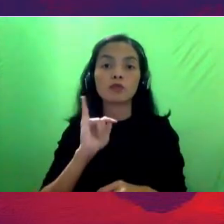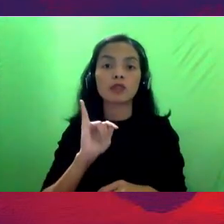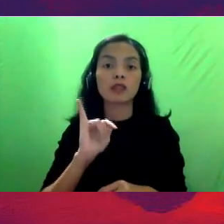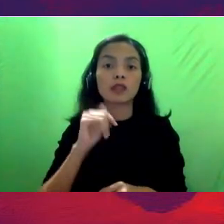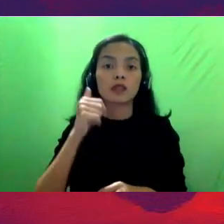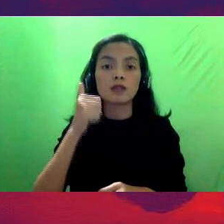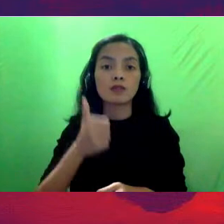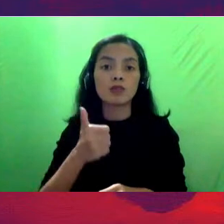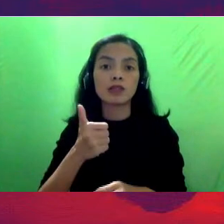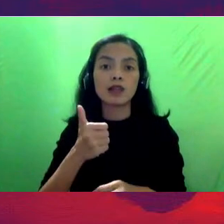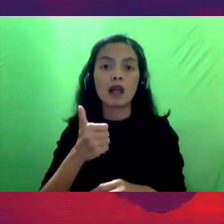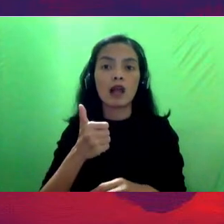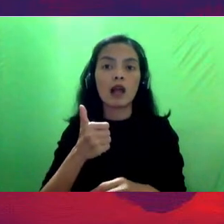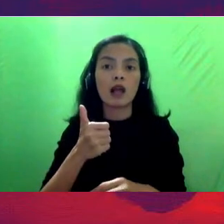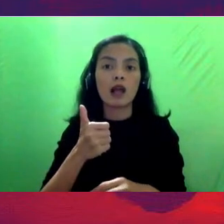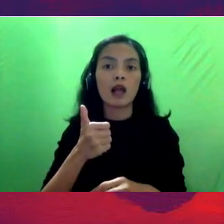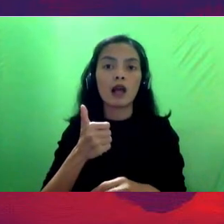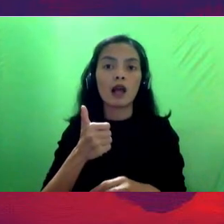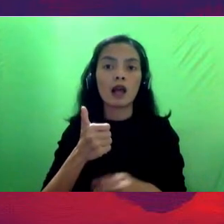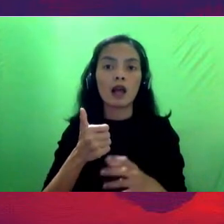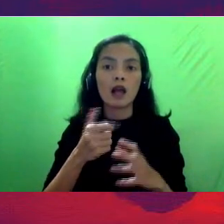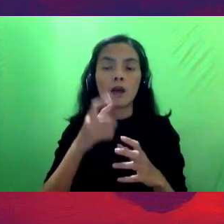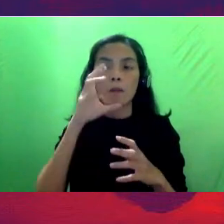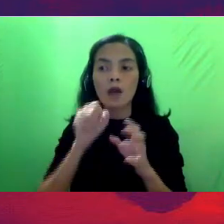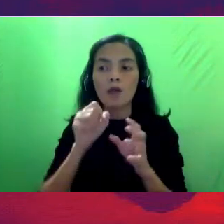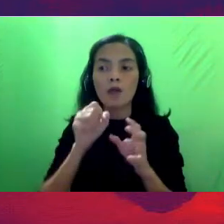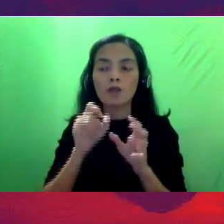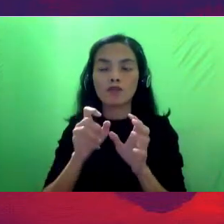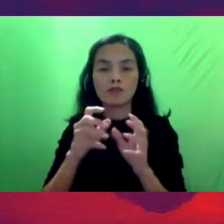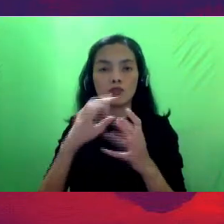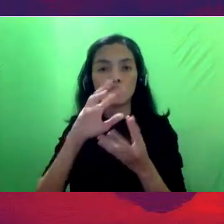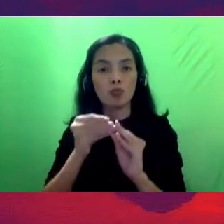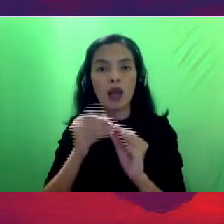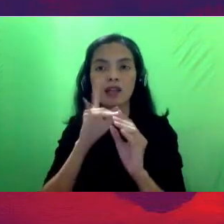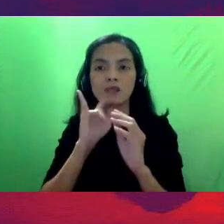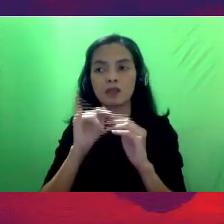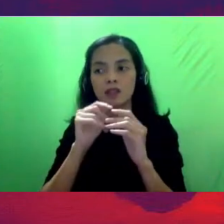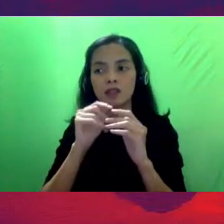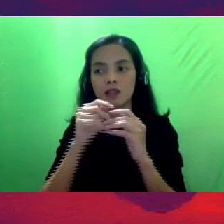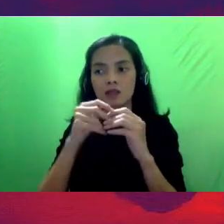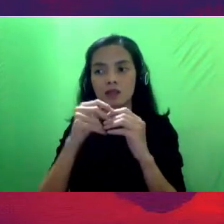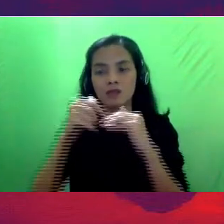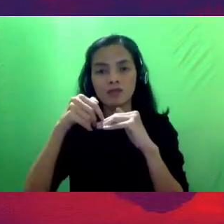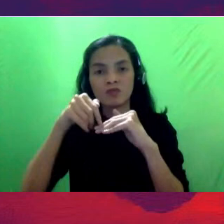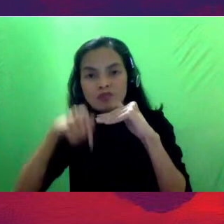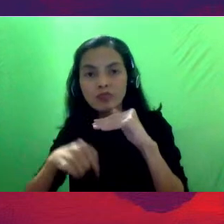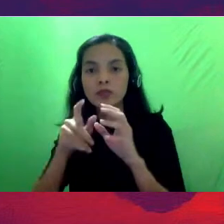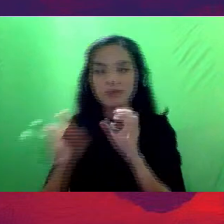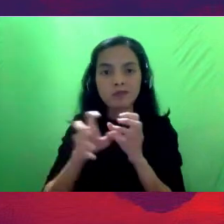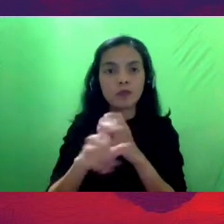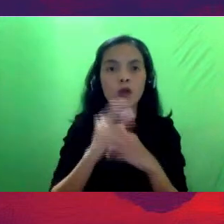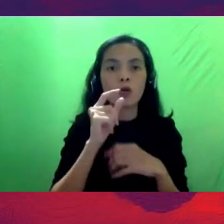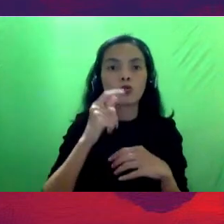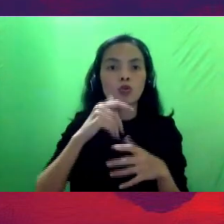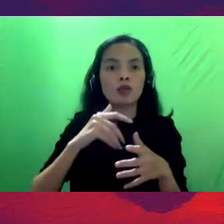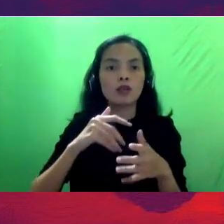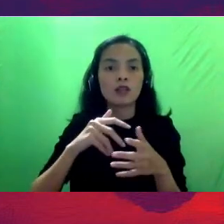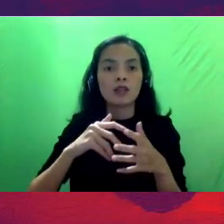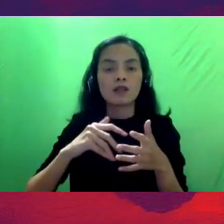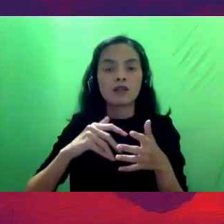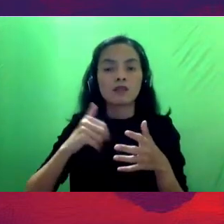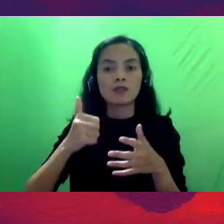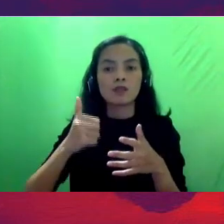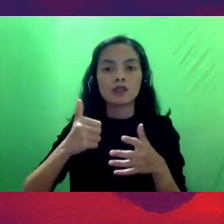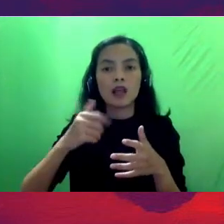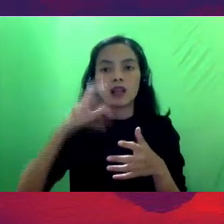able to disaggregate the numbers, must be able allow you to identify the most